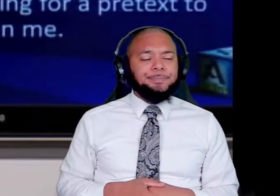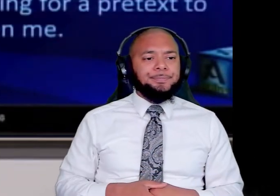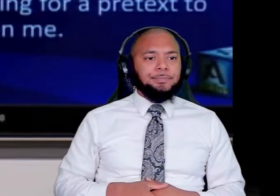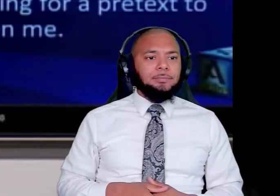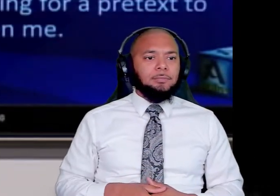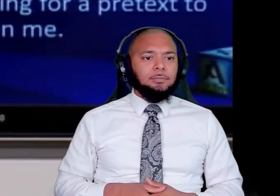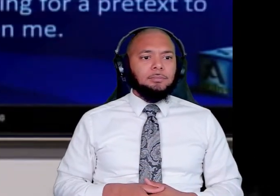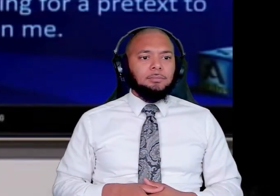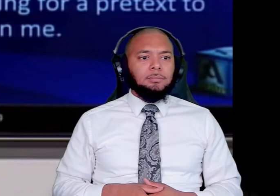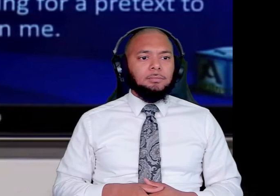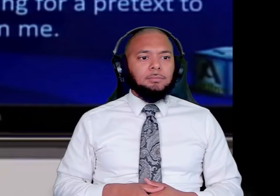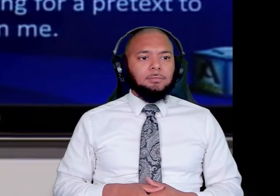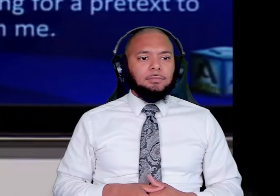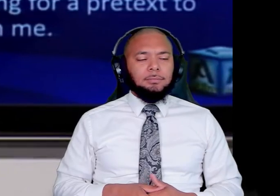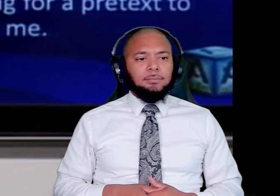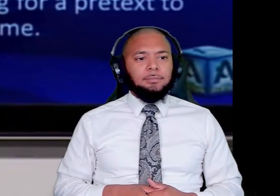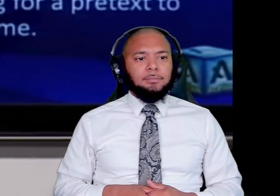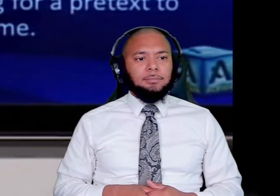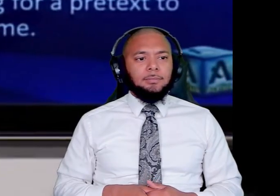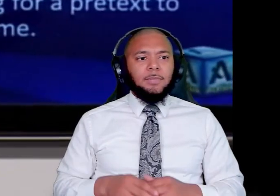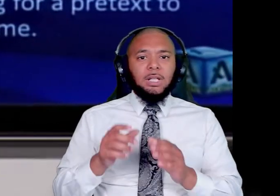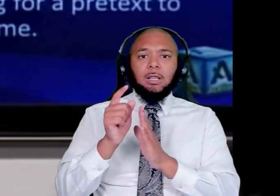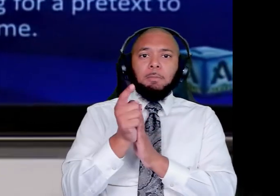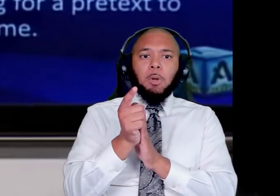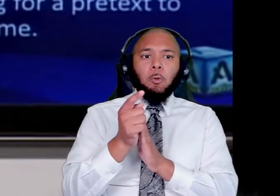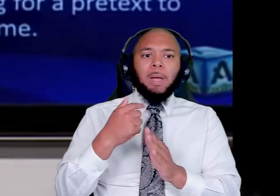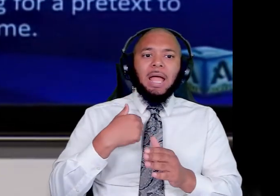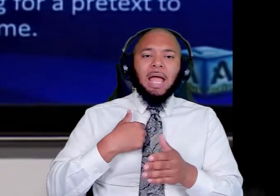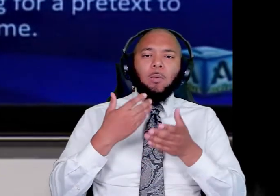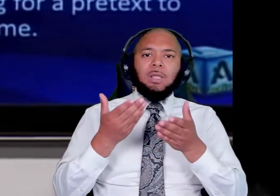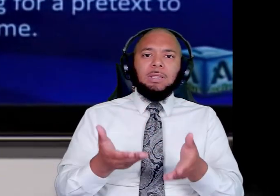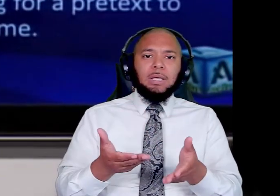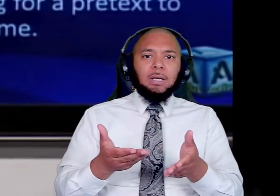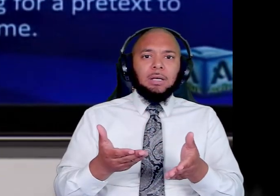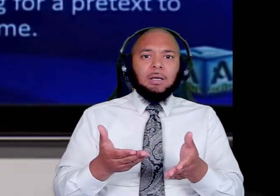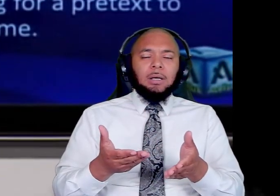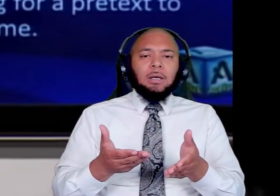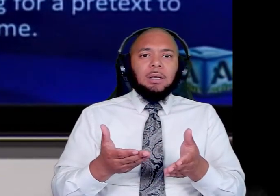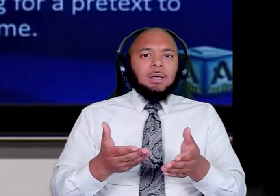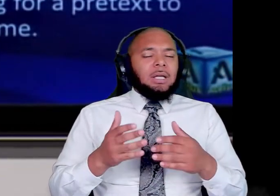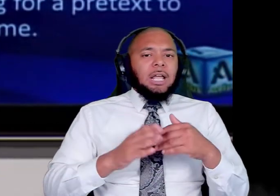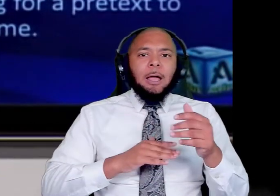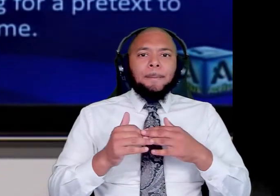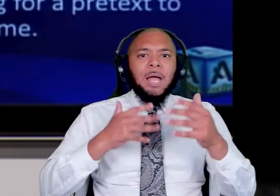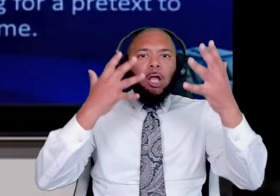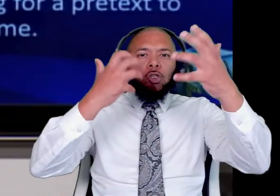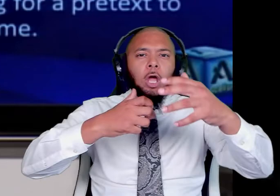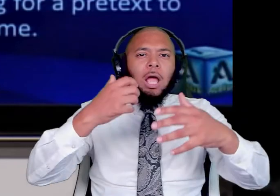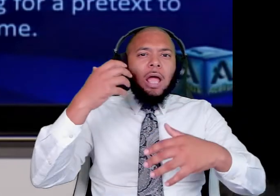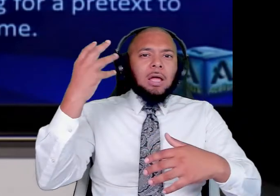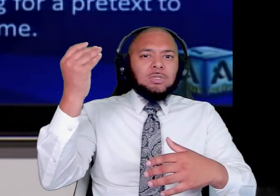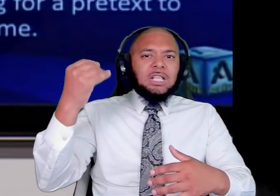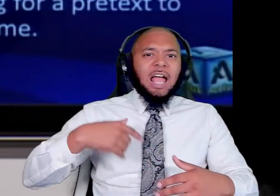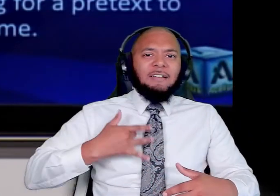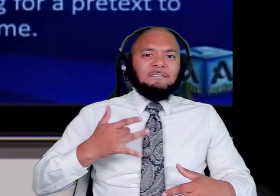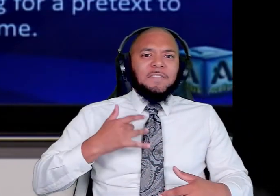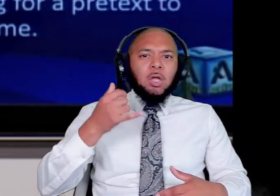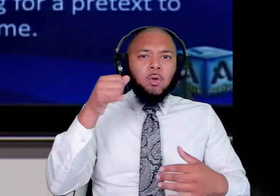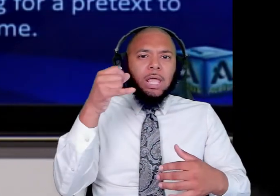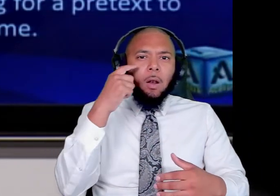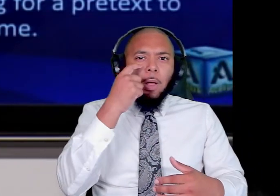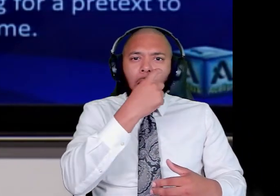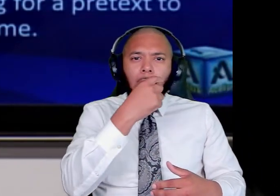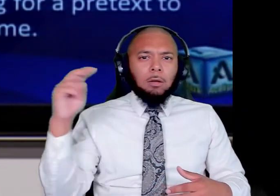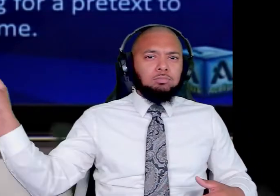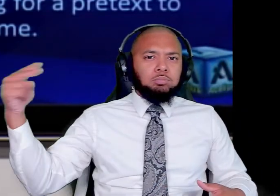And then the moment I was in the presence, even in the darkest night, I could feel those yellow eyes upon me, and I knew their